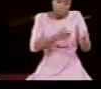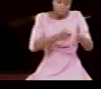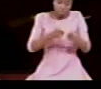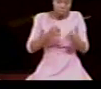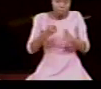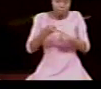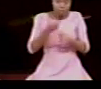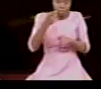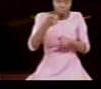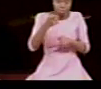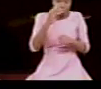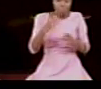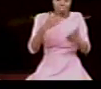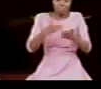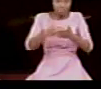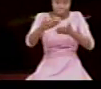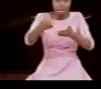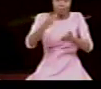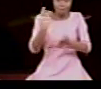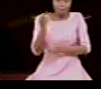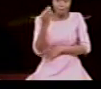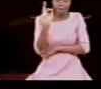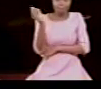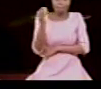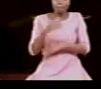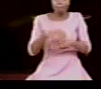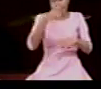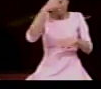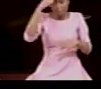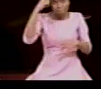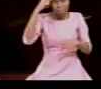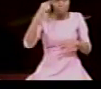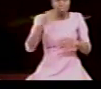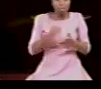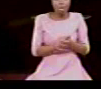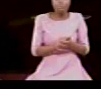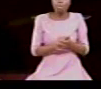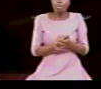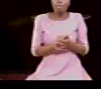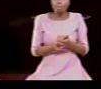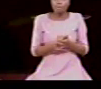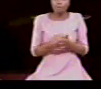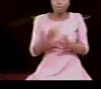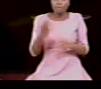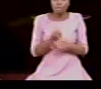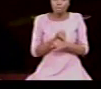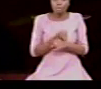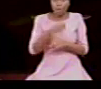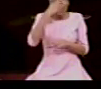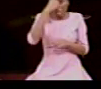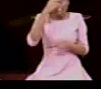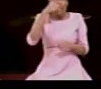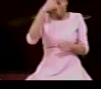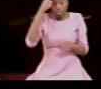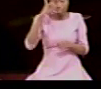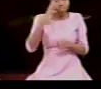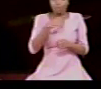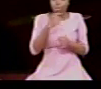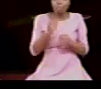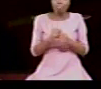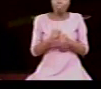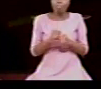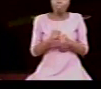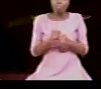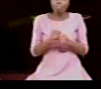you, he sells your farm. Because if you don't give, you will dry up. You will dry